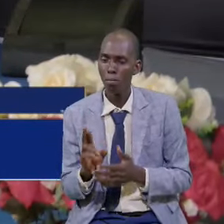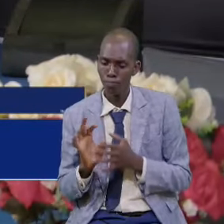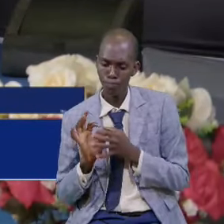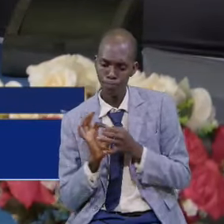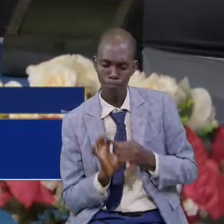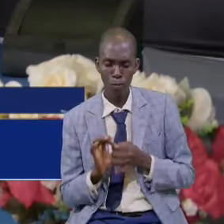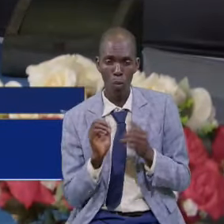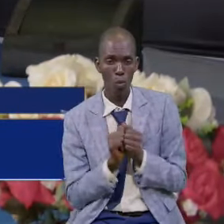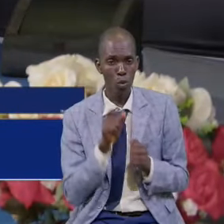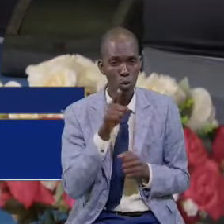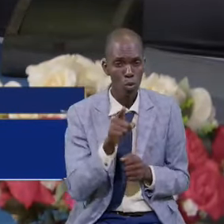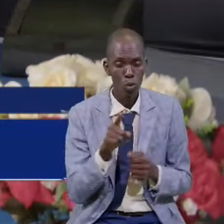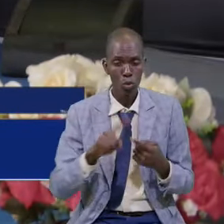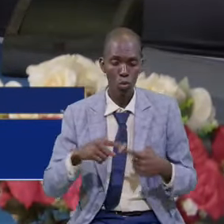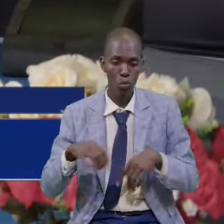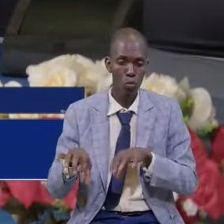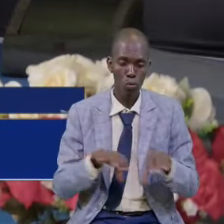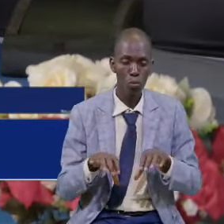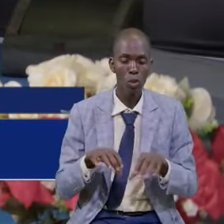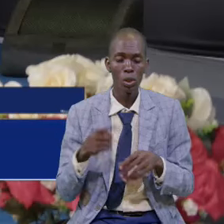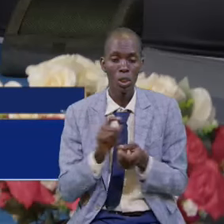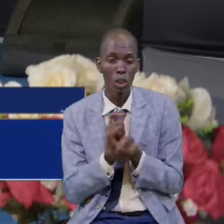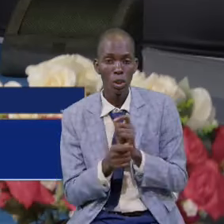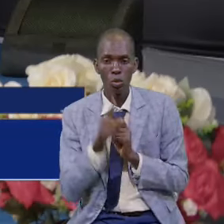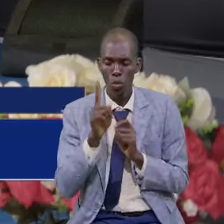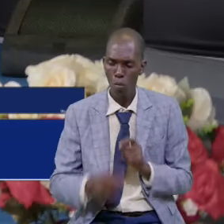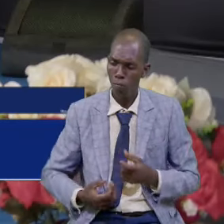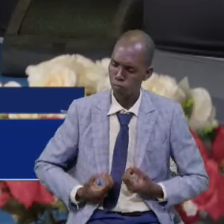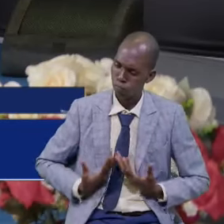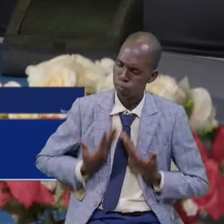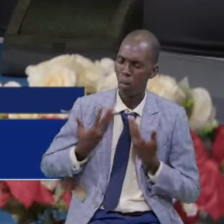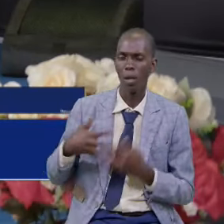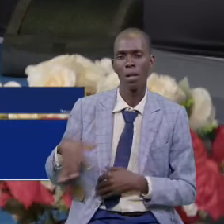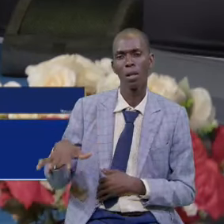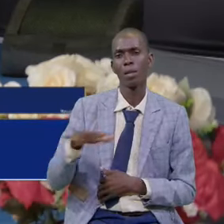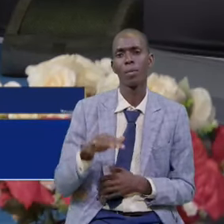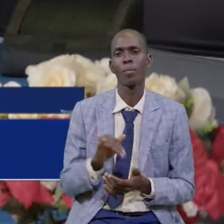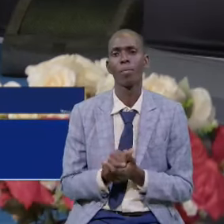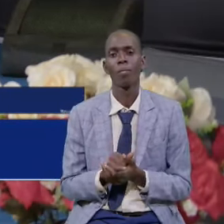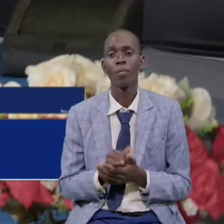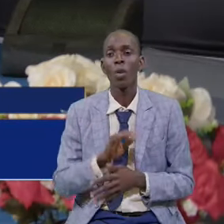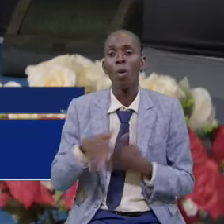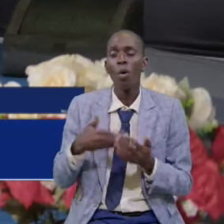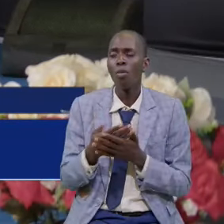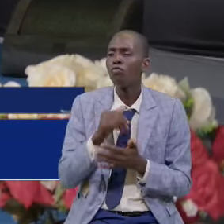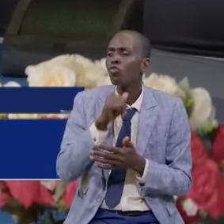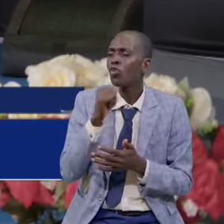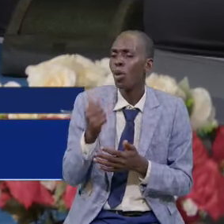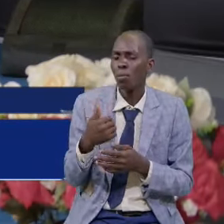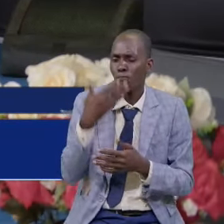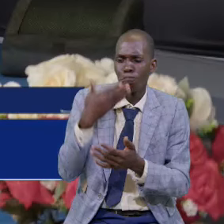the change, you motivate them. Those unprofitable,